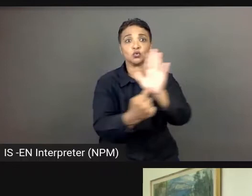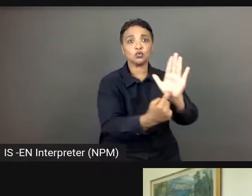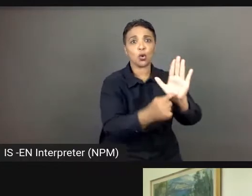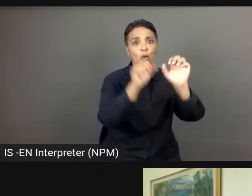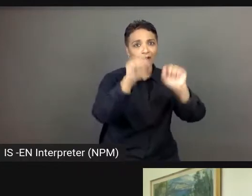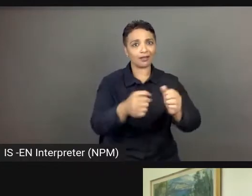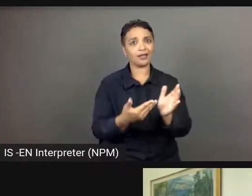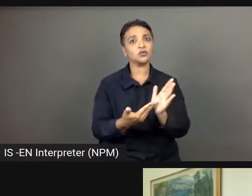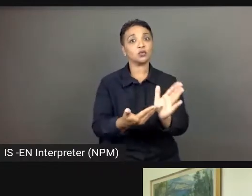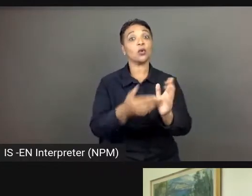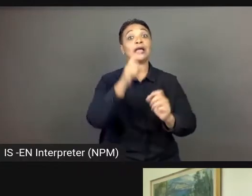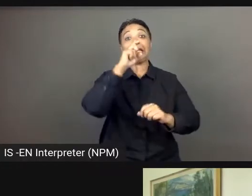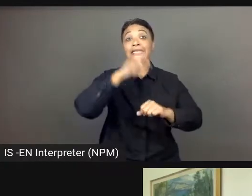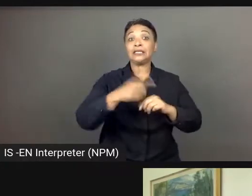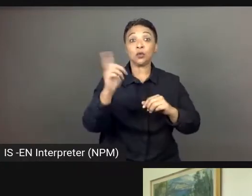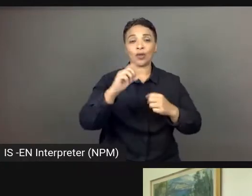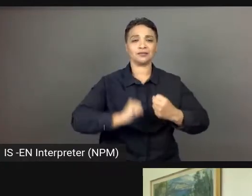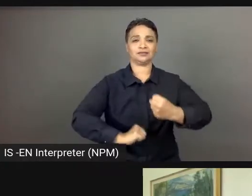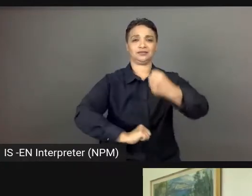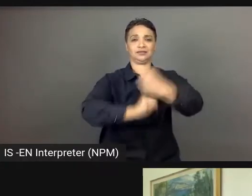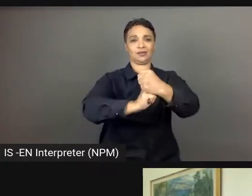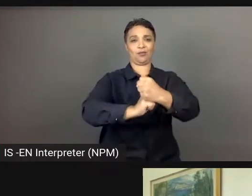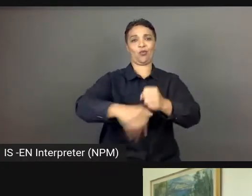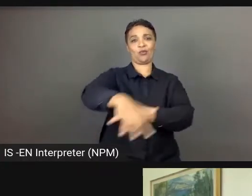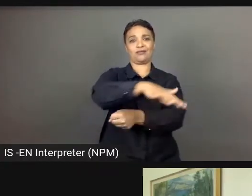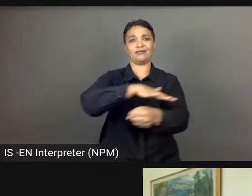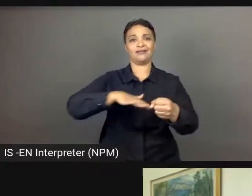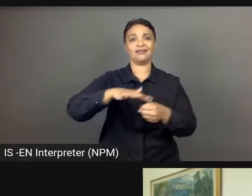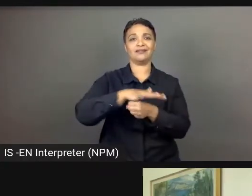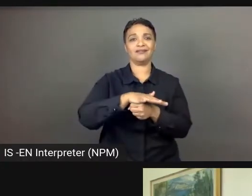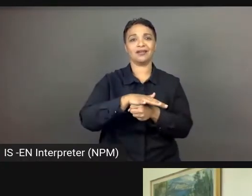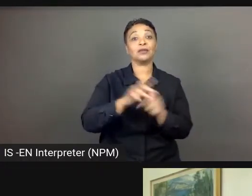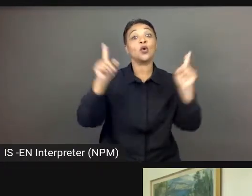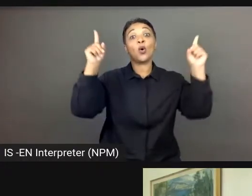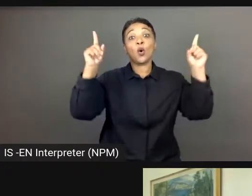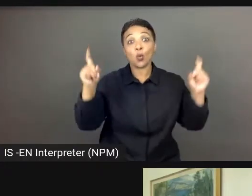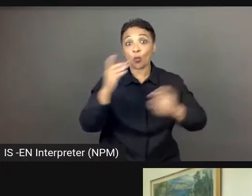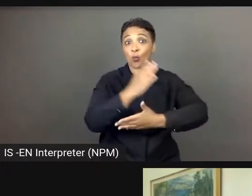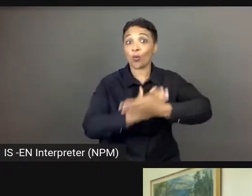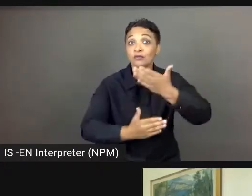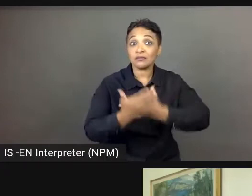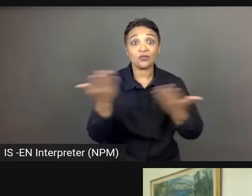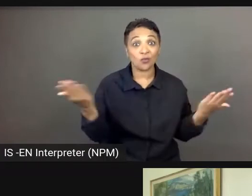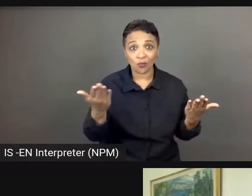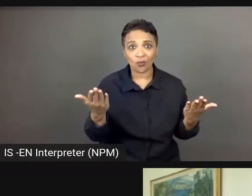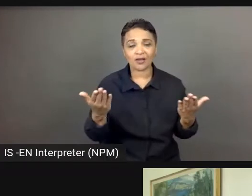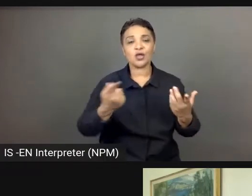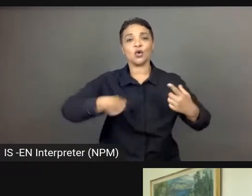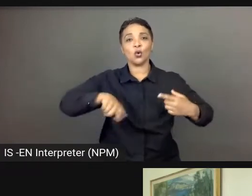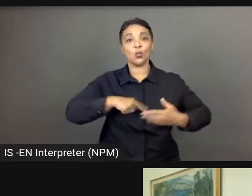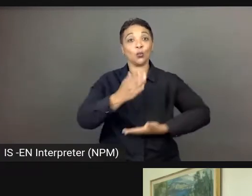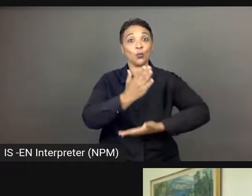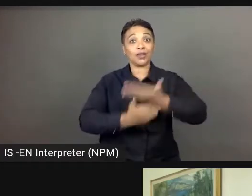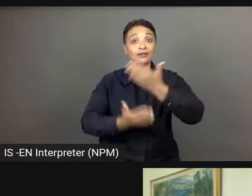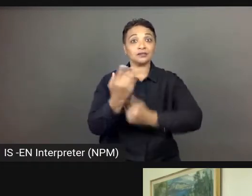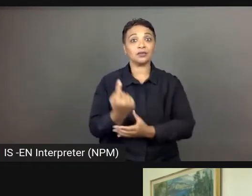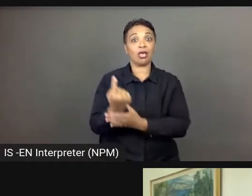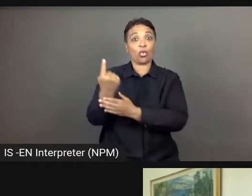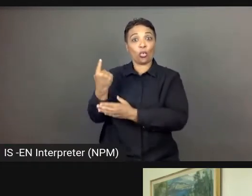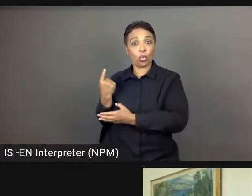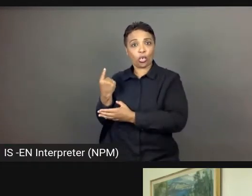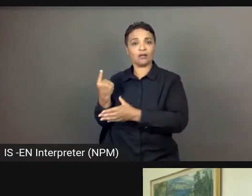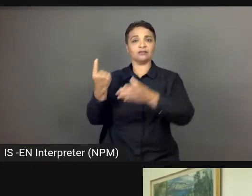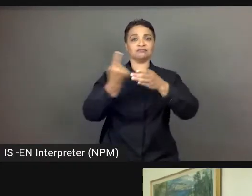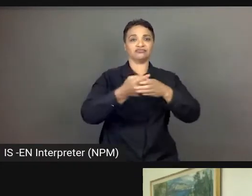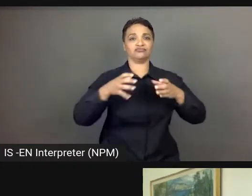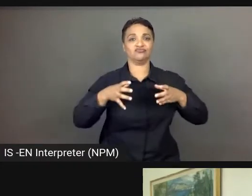they have a supportive environment. So really, it's about nothing else without us that then has brought in all these particular successes